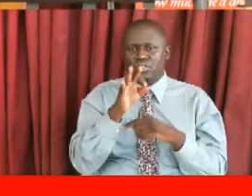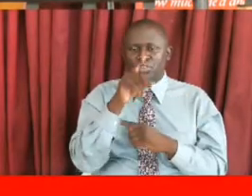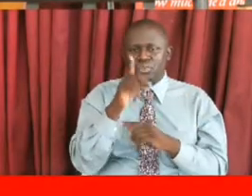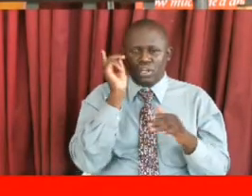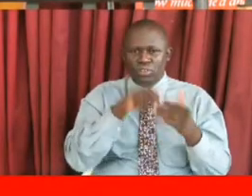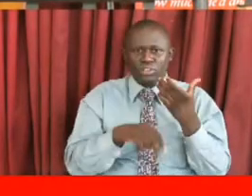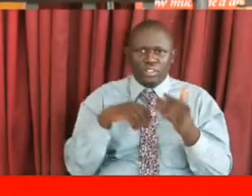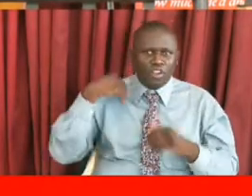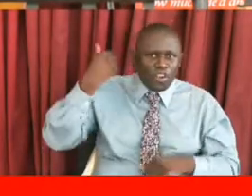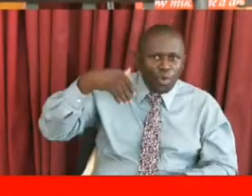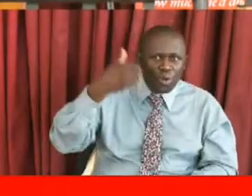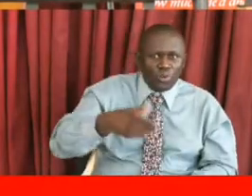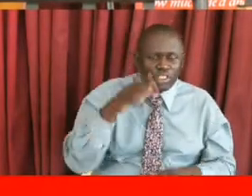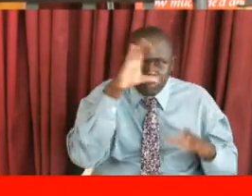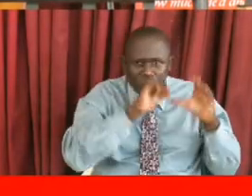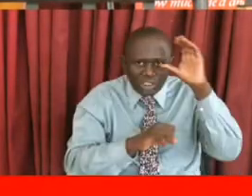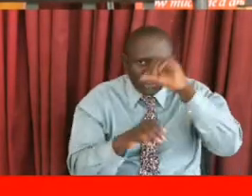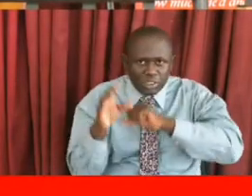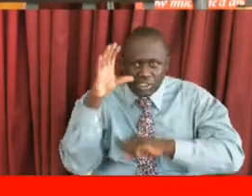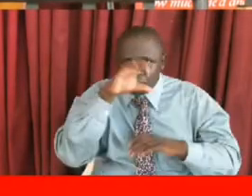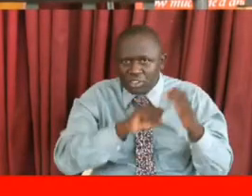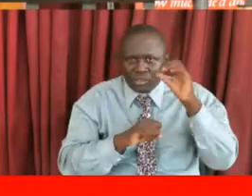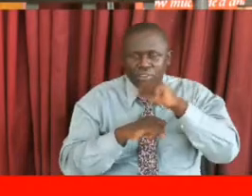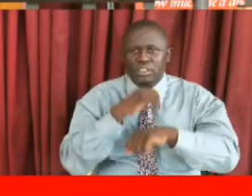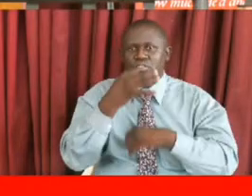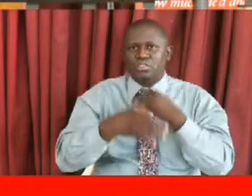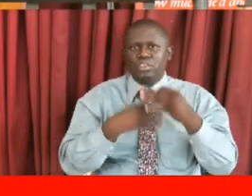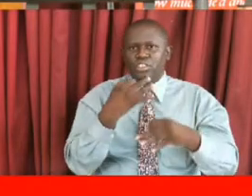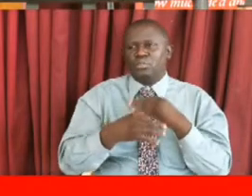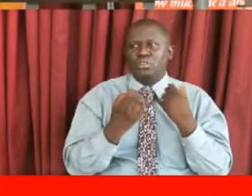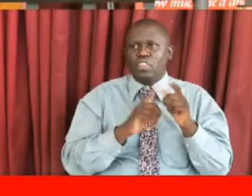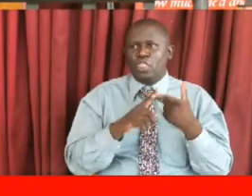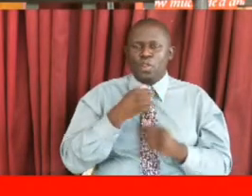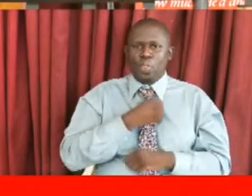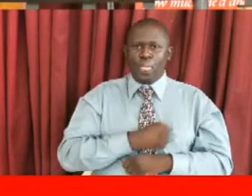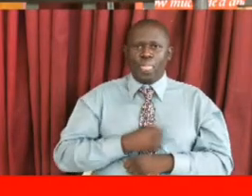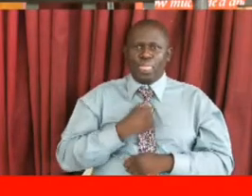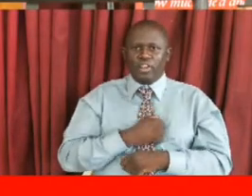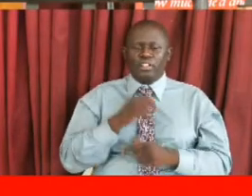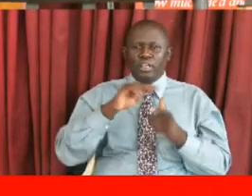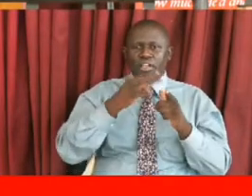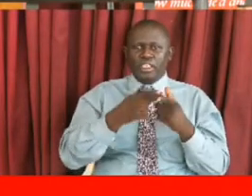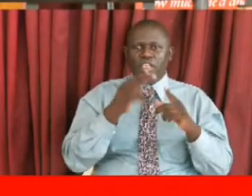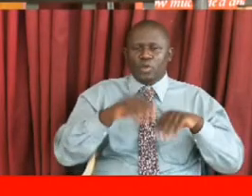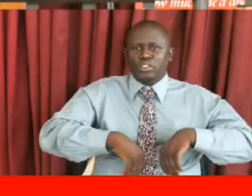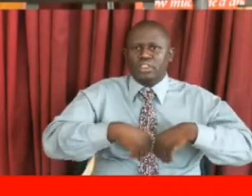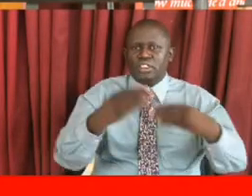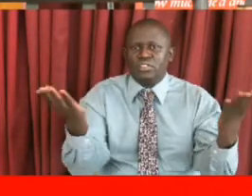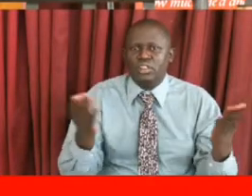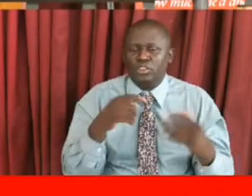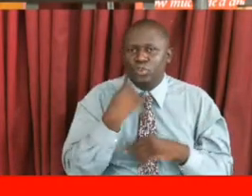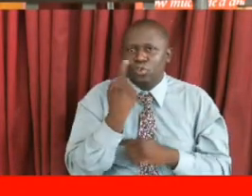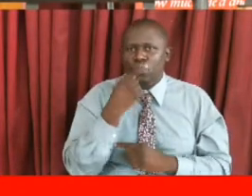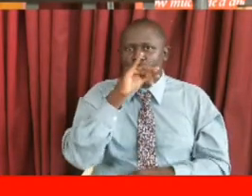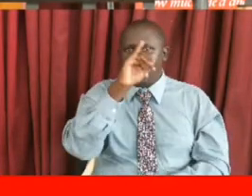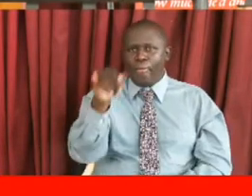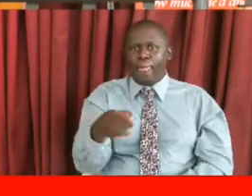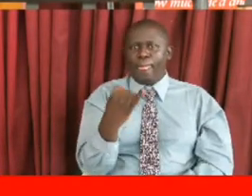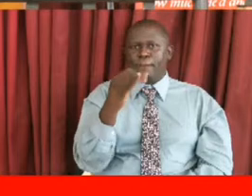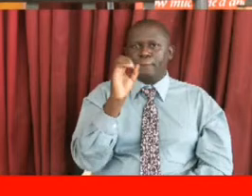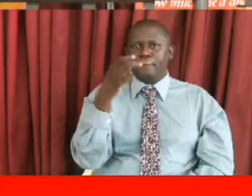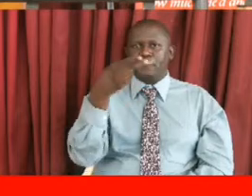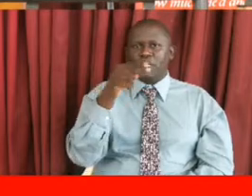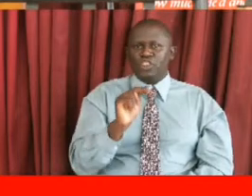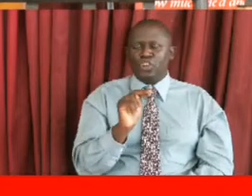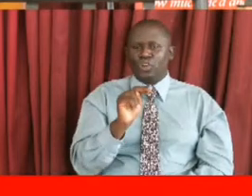Fellowship yes amen neither was it give to John Wesley Wesley John